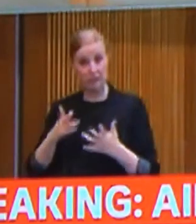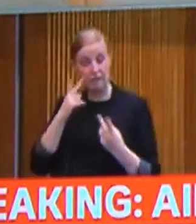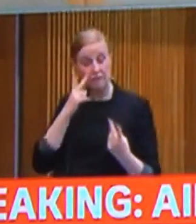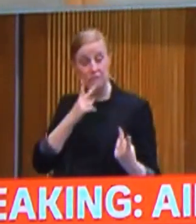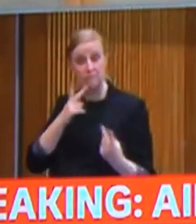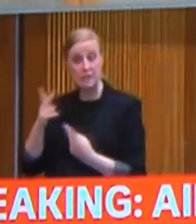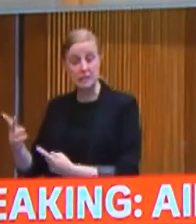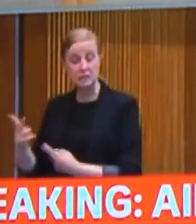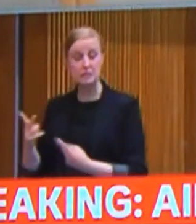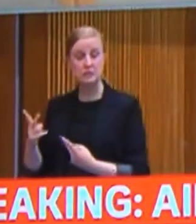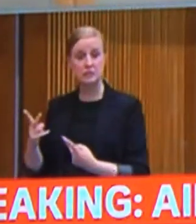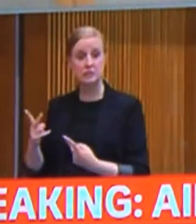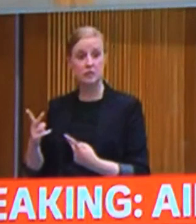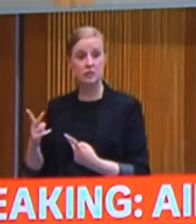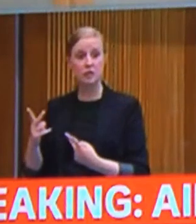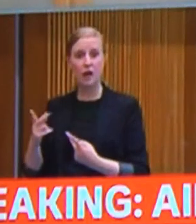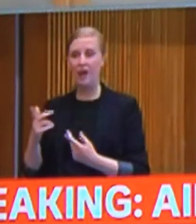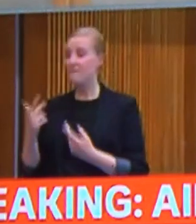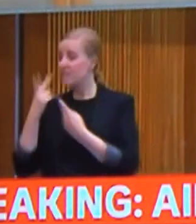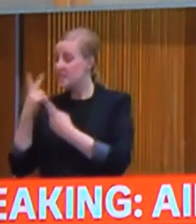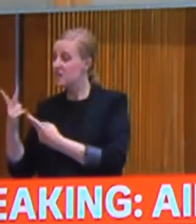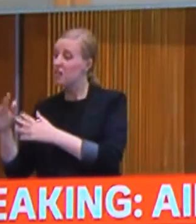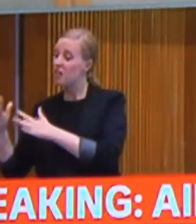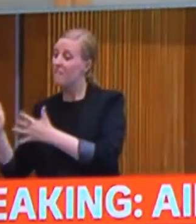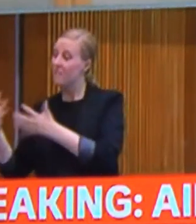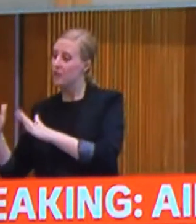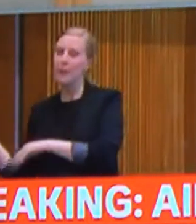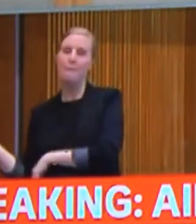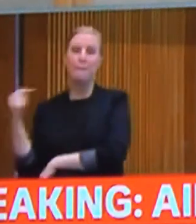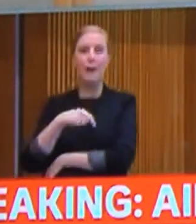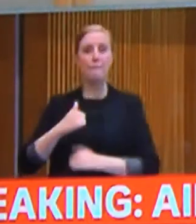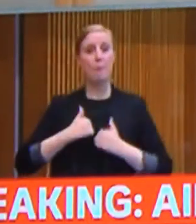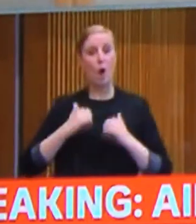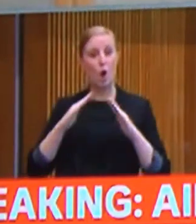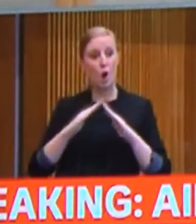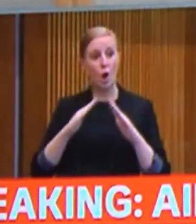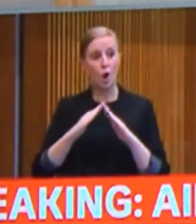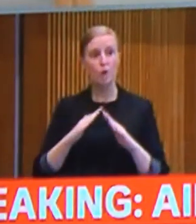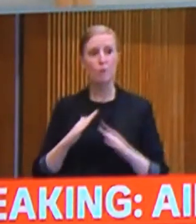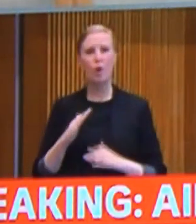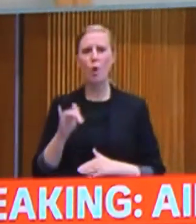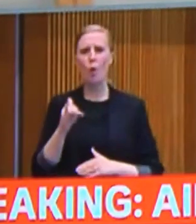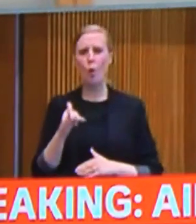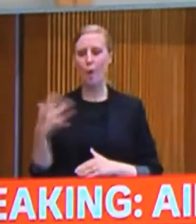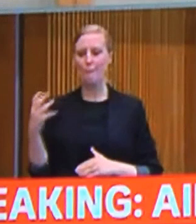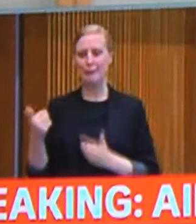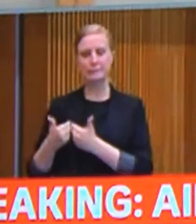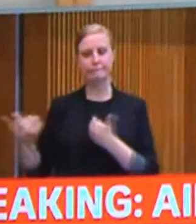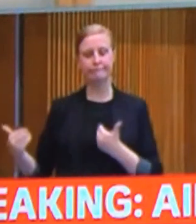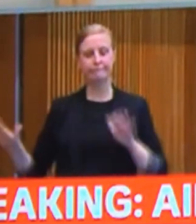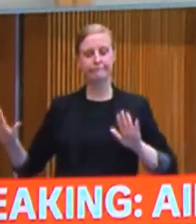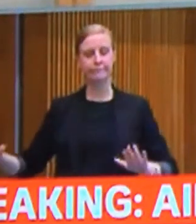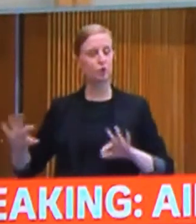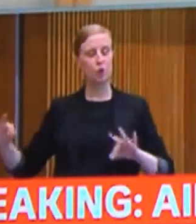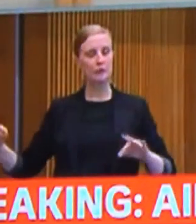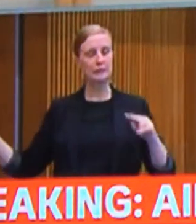to be seeing each other and then going back to their own homes, or is this the point at which we say potentially they have to consider either isolating from each other or moving